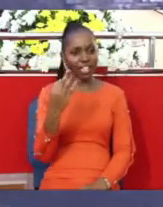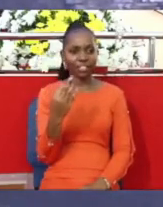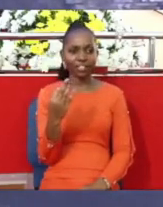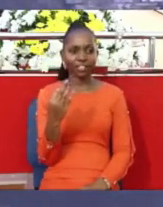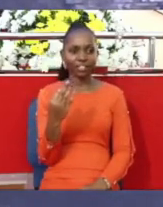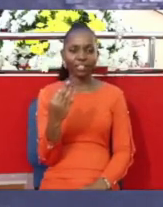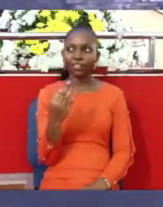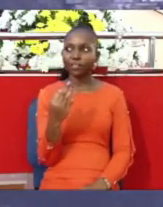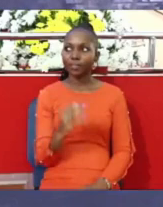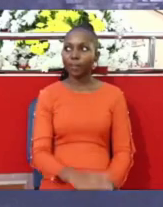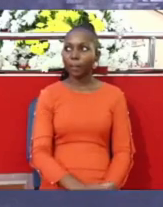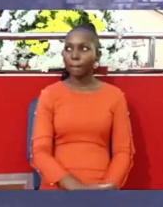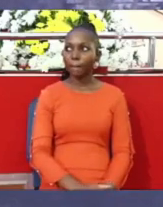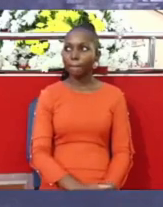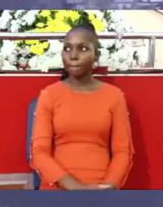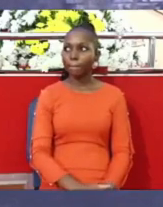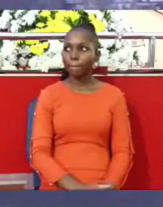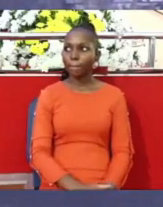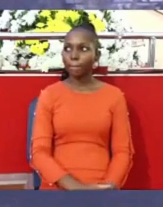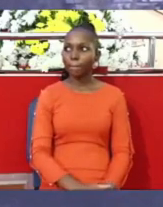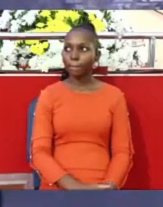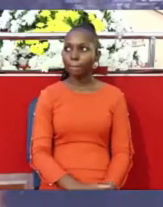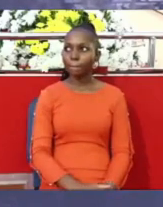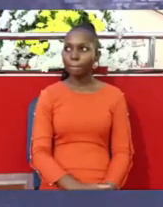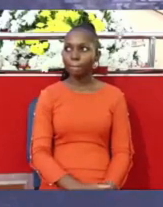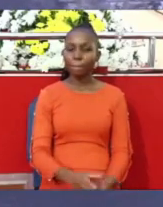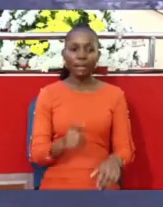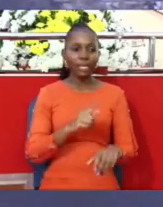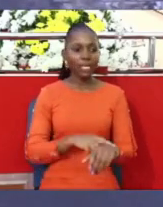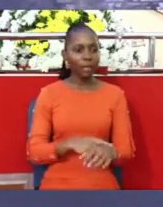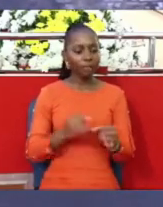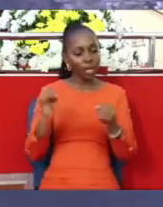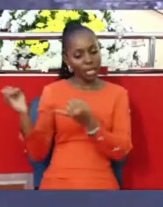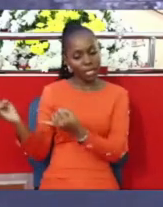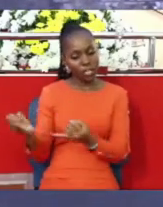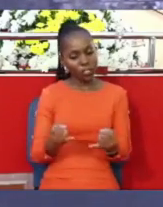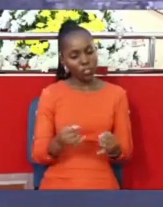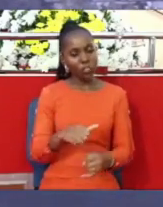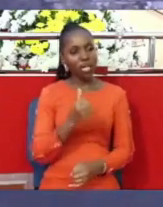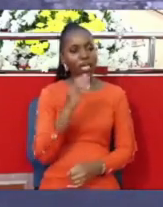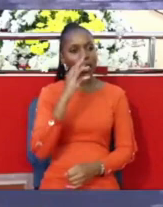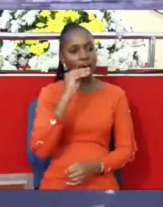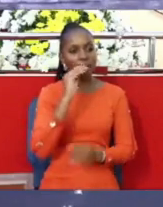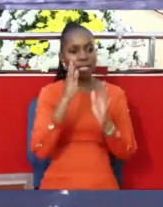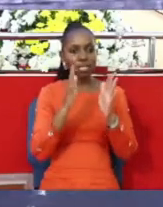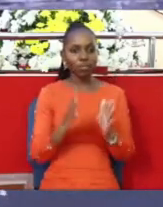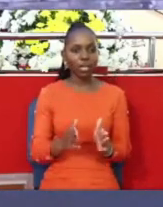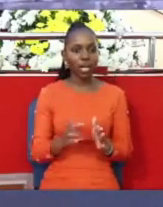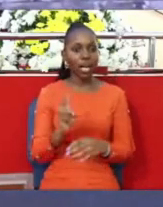Kizungu. As I introduce another speaker, nikiwa namkaribisha mnenaji mwingine, I saw the